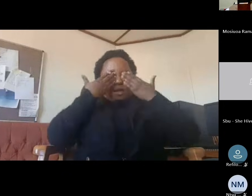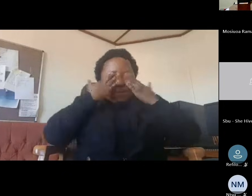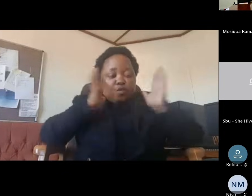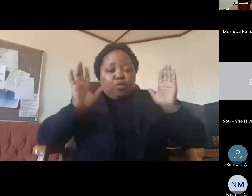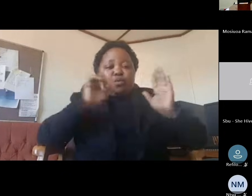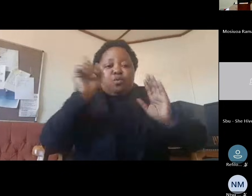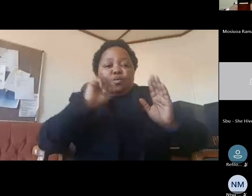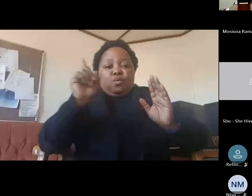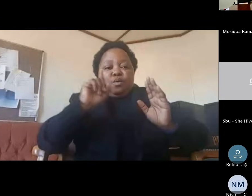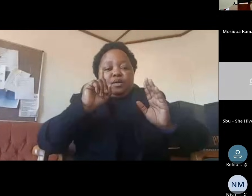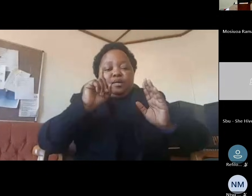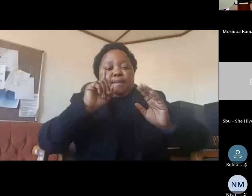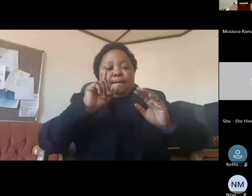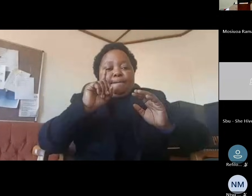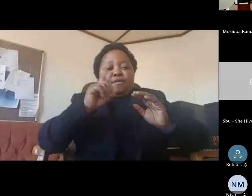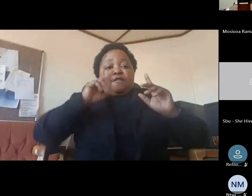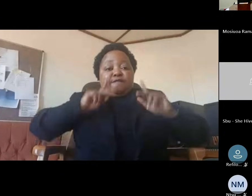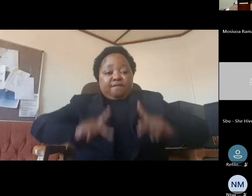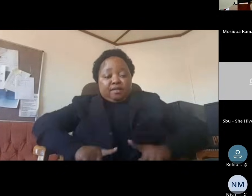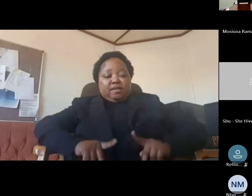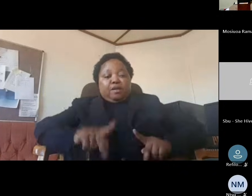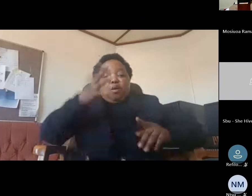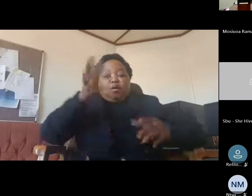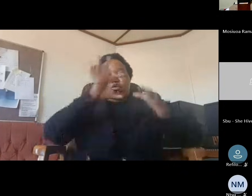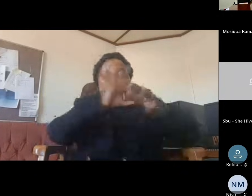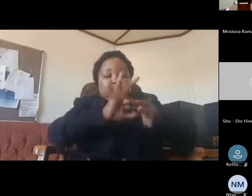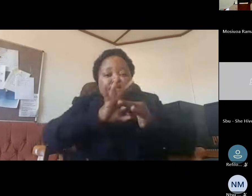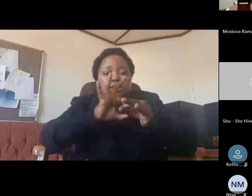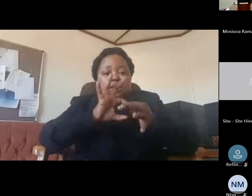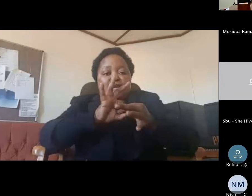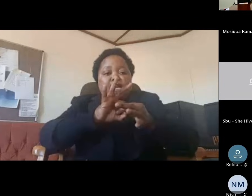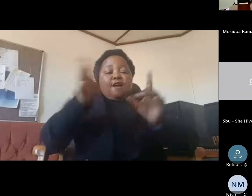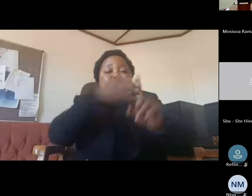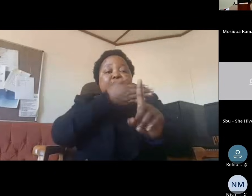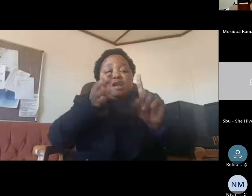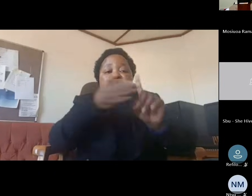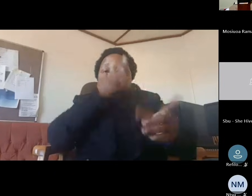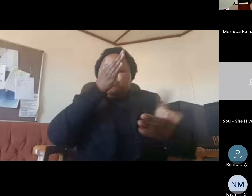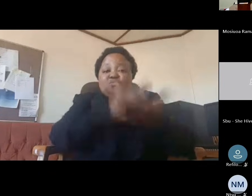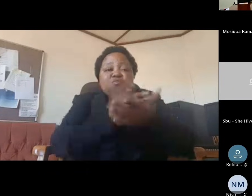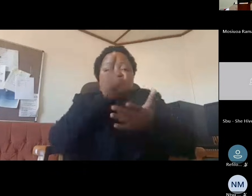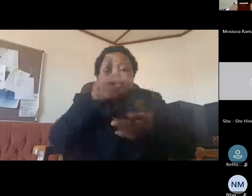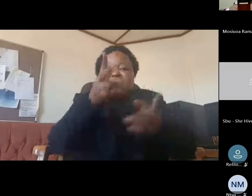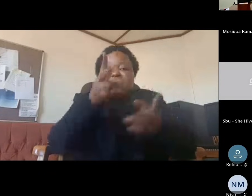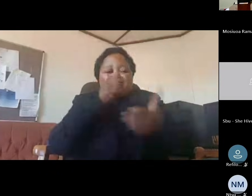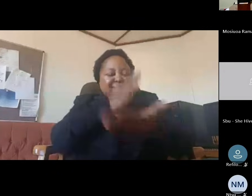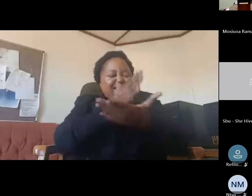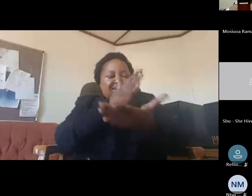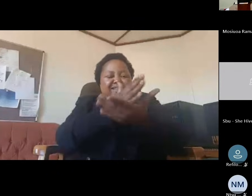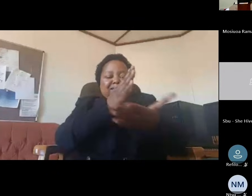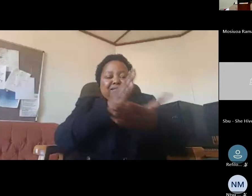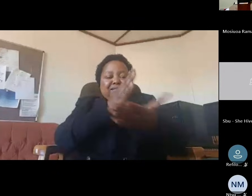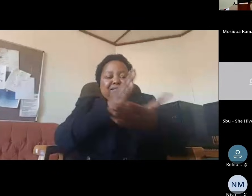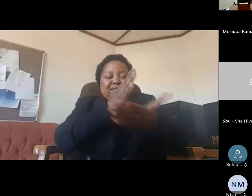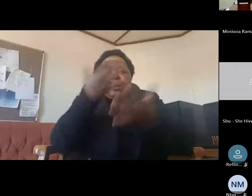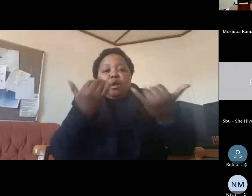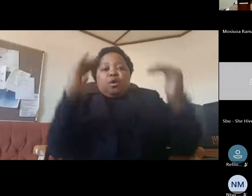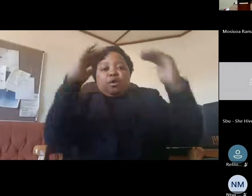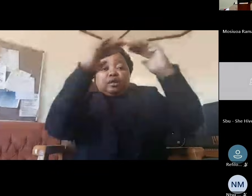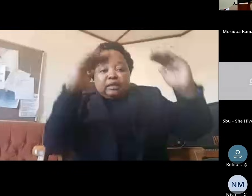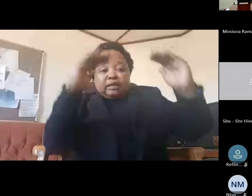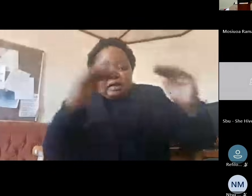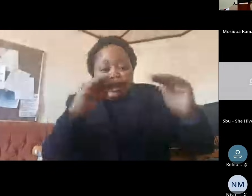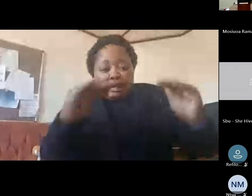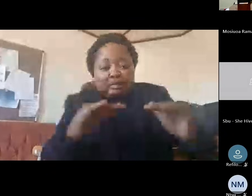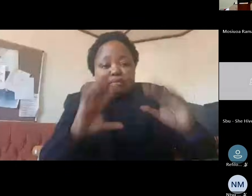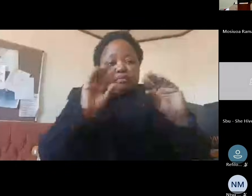or physical violence is a very real thing for them as well. So because those structures are not in place, because it's less clear and it's more of a